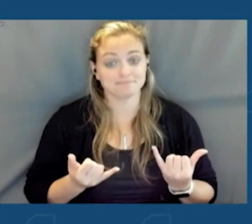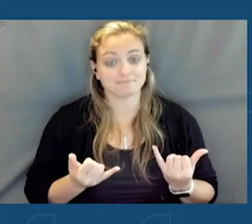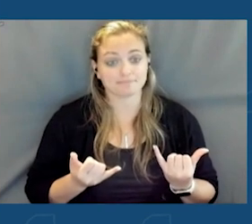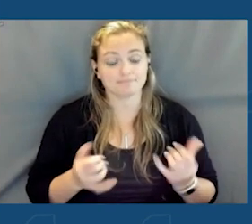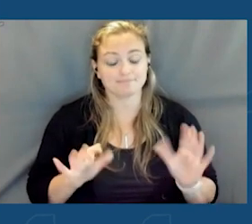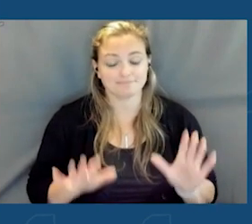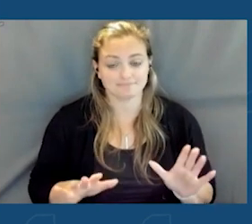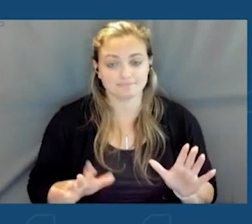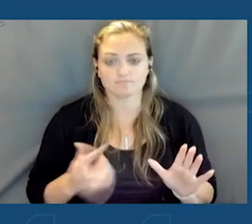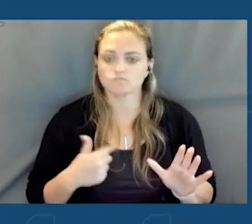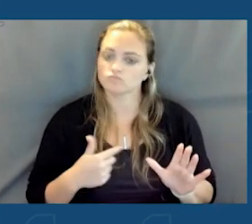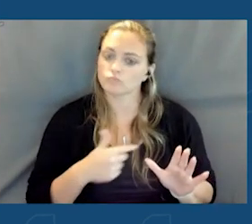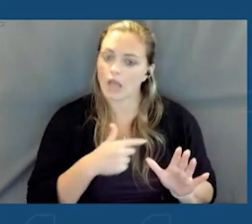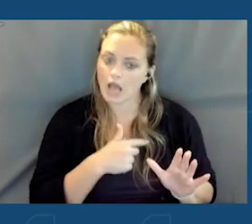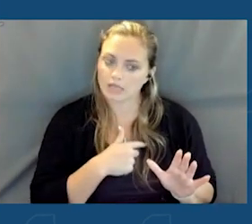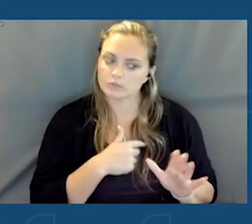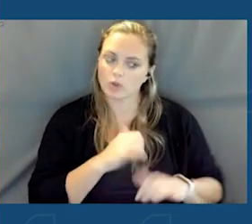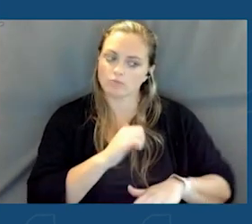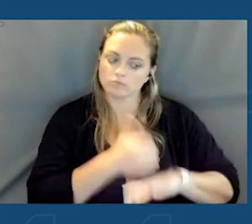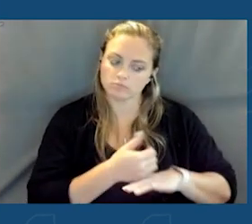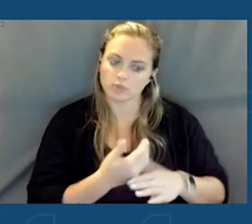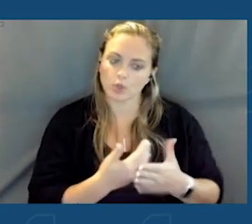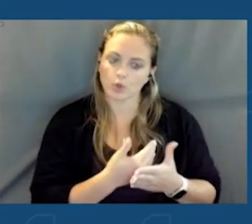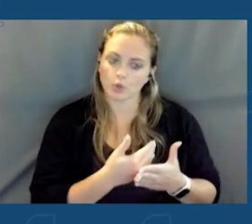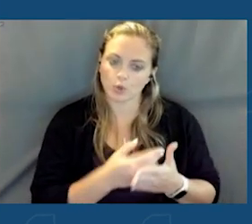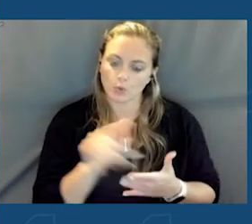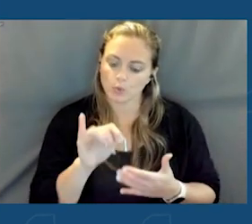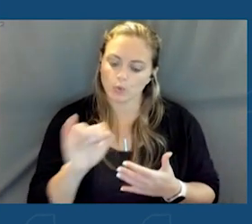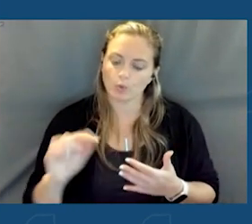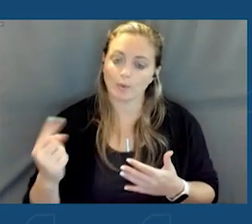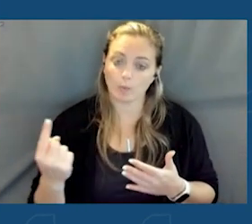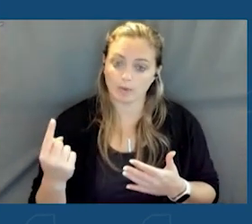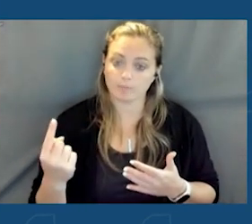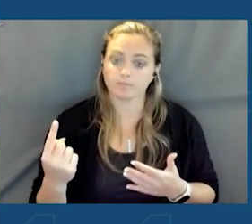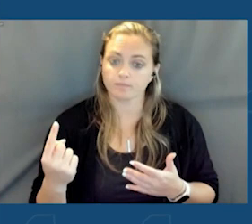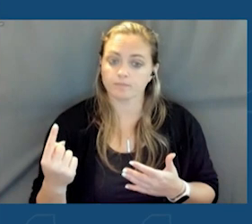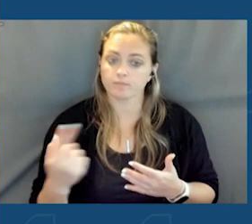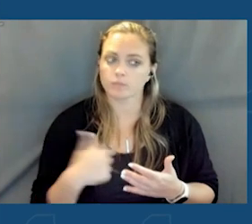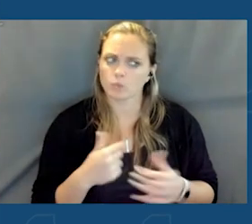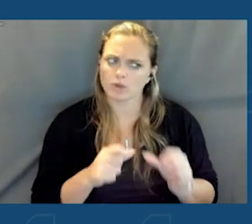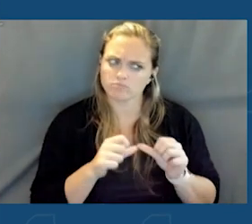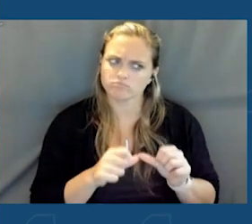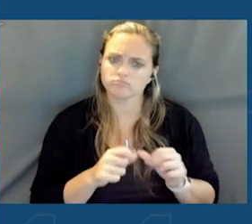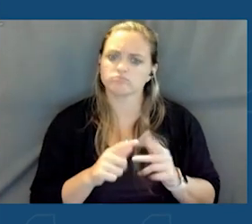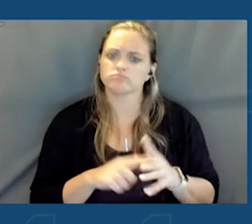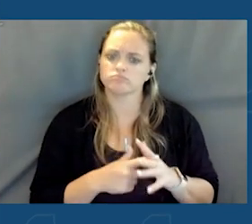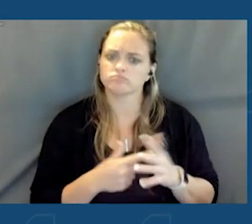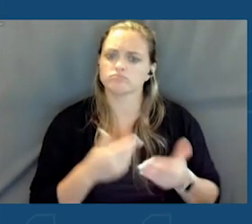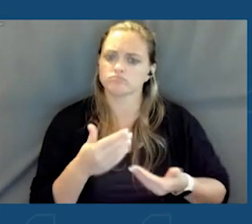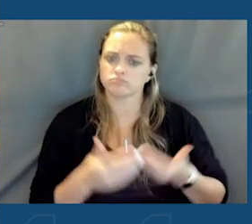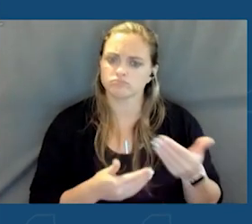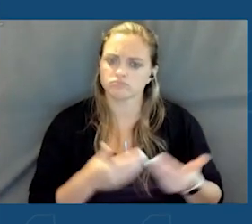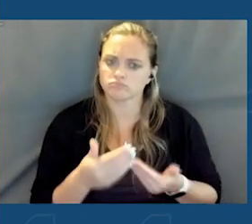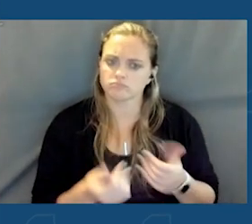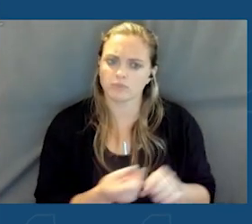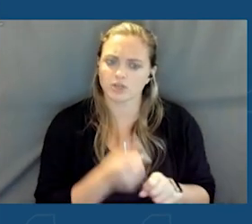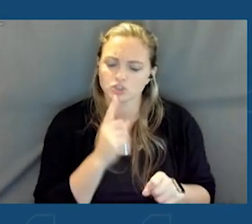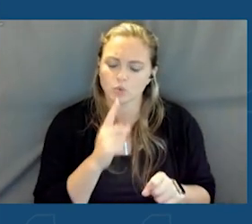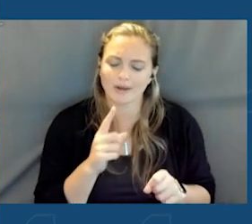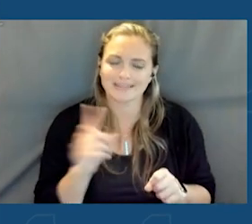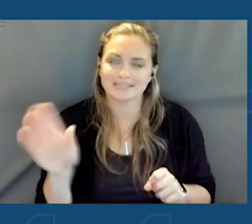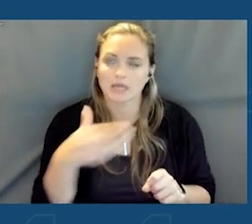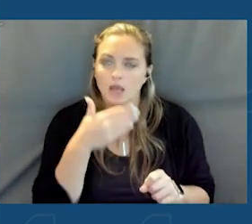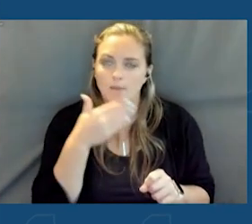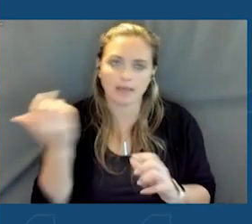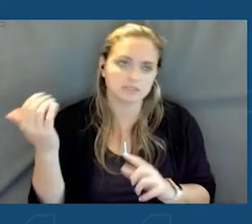as we break ground on a new Terminal 1, we begin the process of making JFK the greatest airport